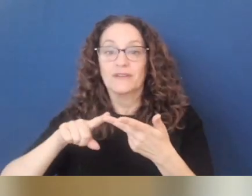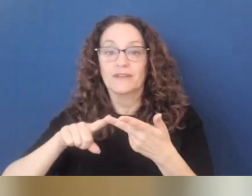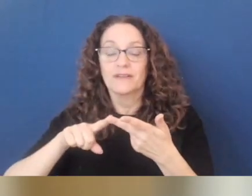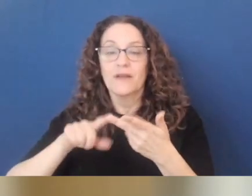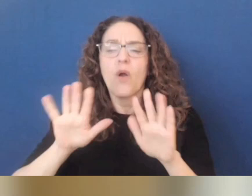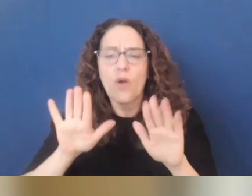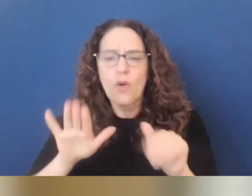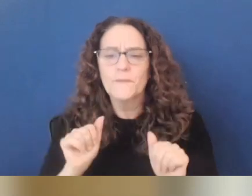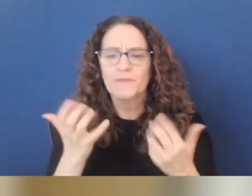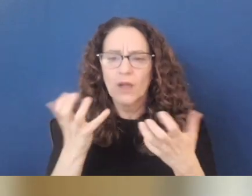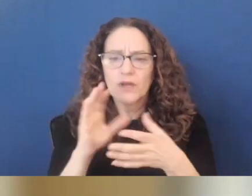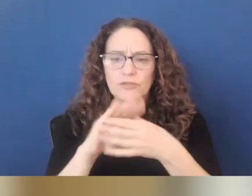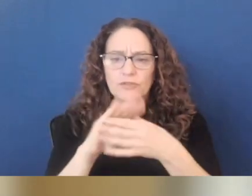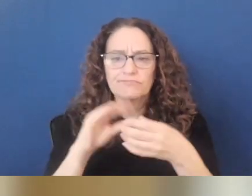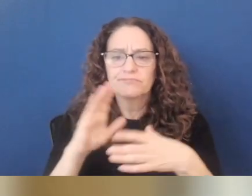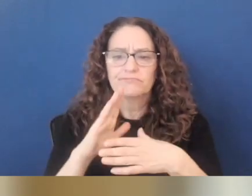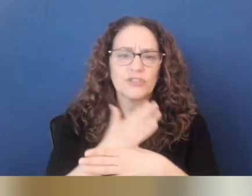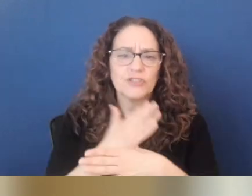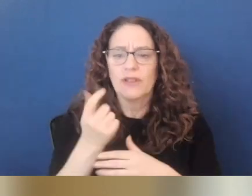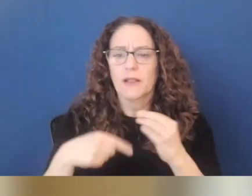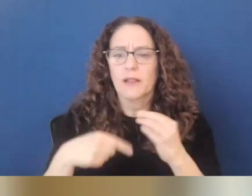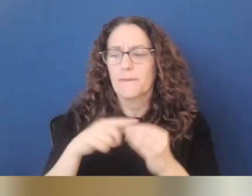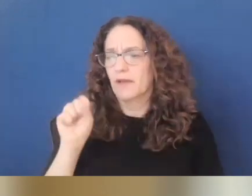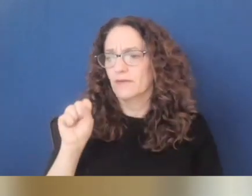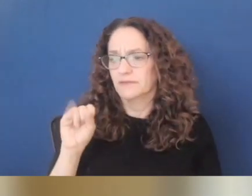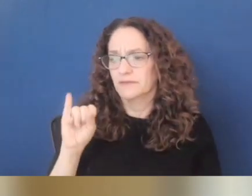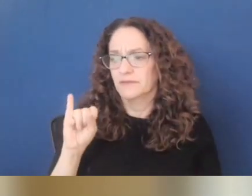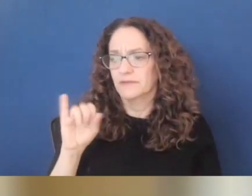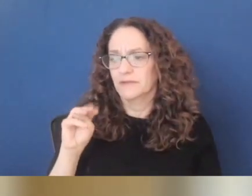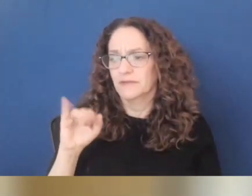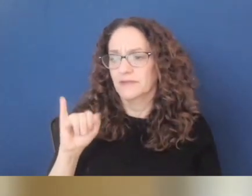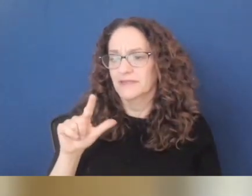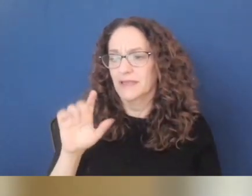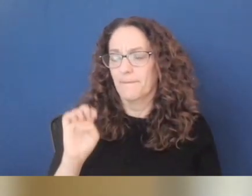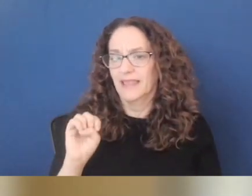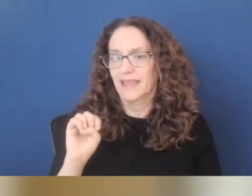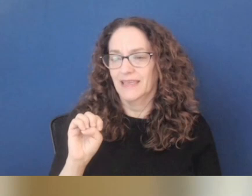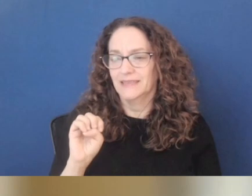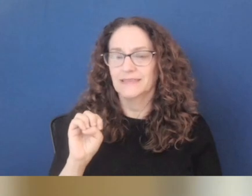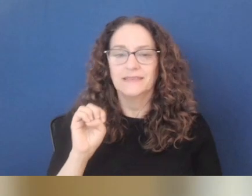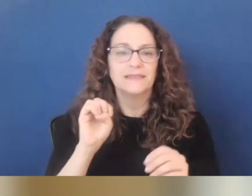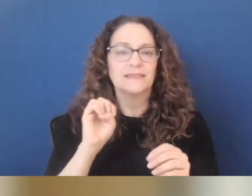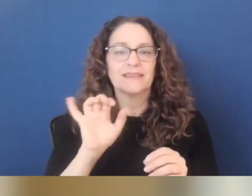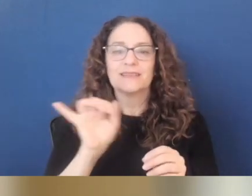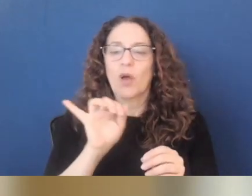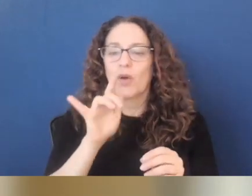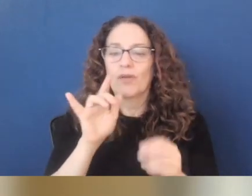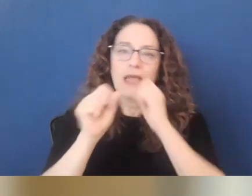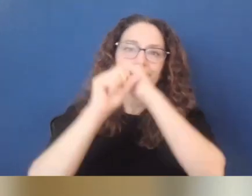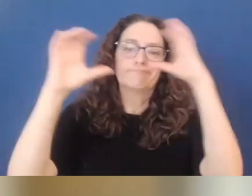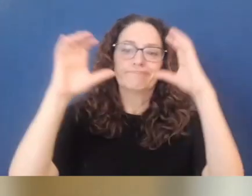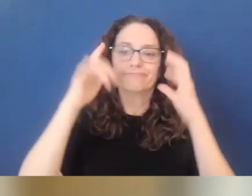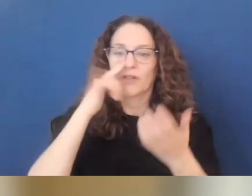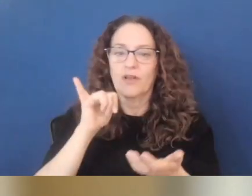little the similes. The first strategy has a simile of a peg that you knock out a peg of wood by.